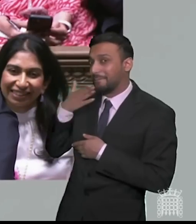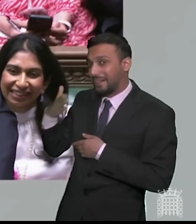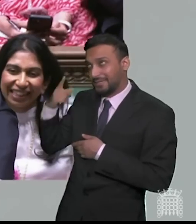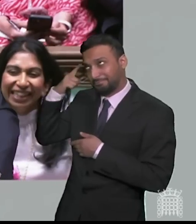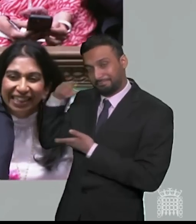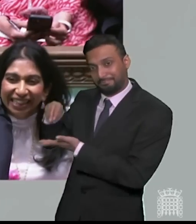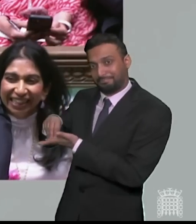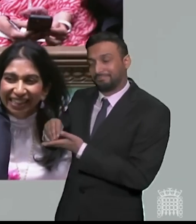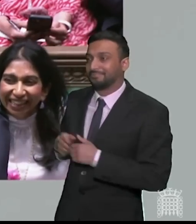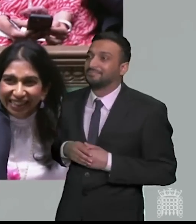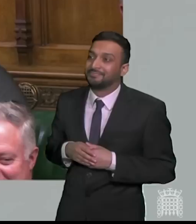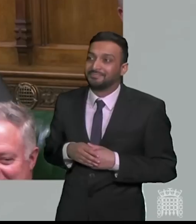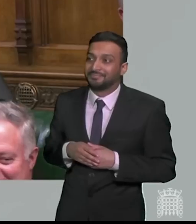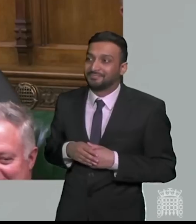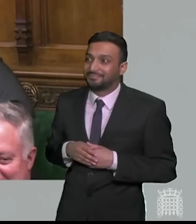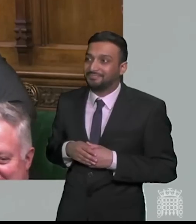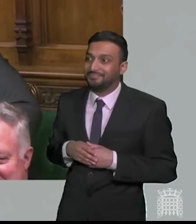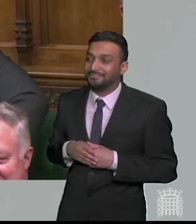as he said,